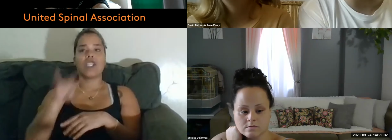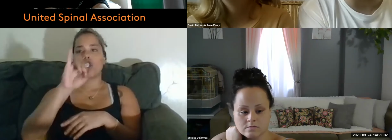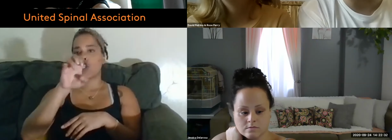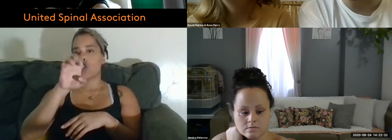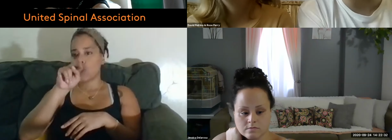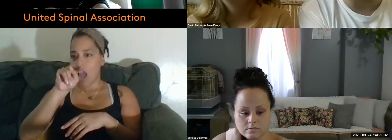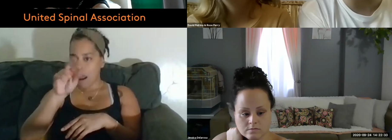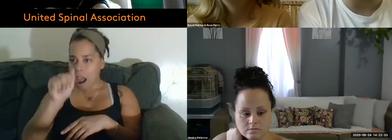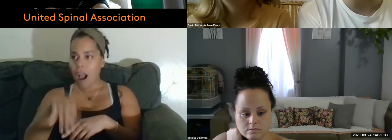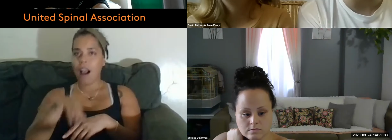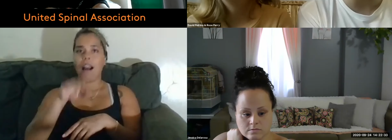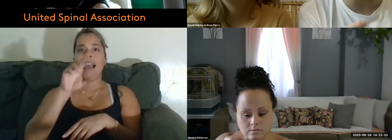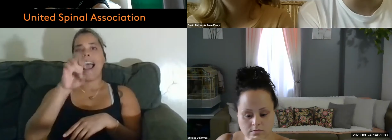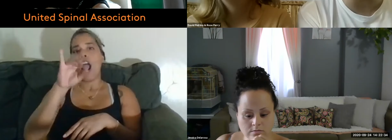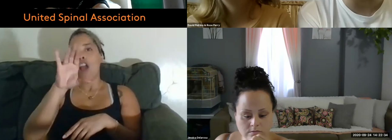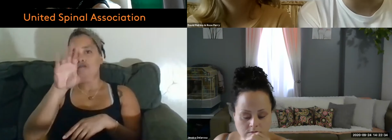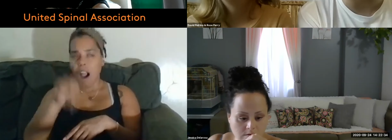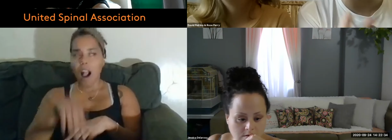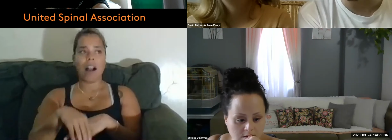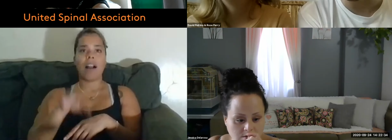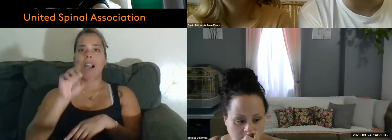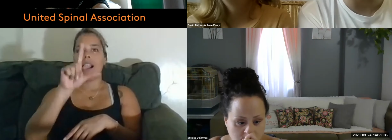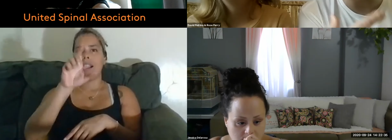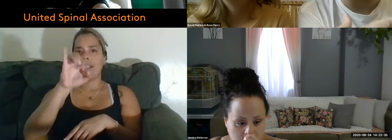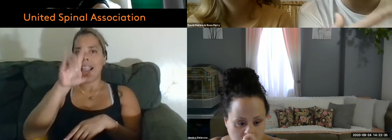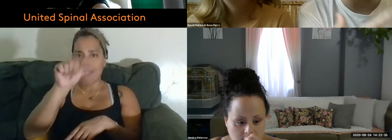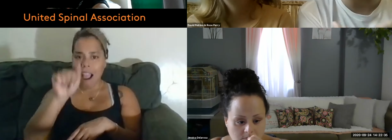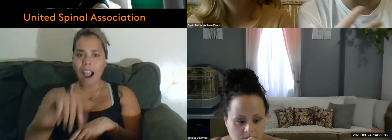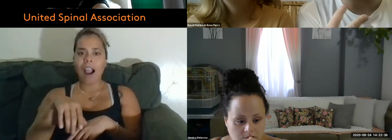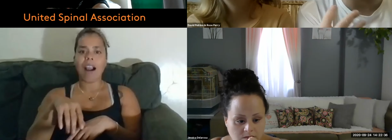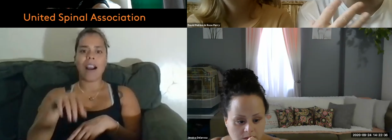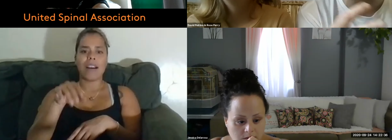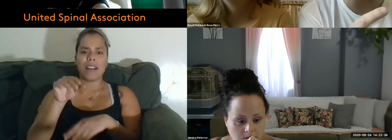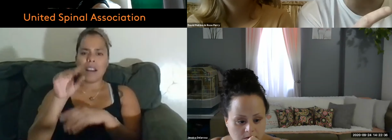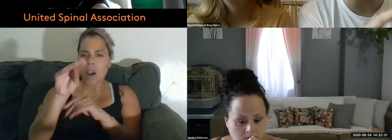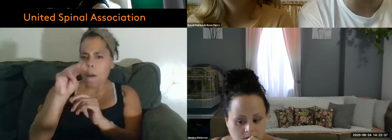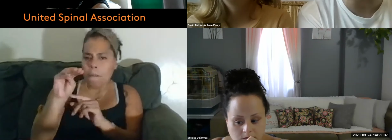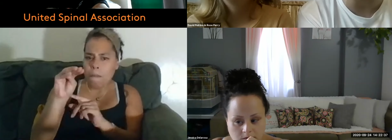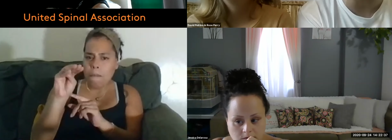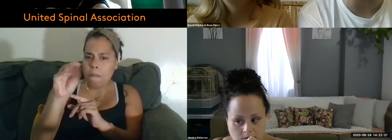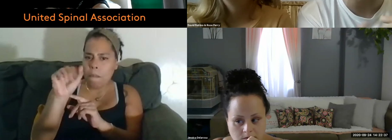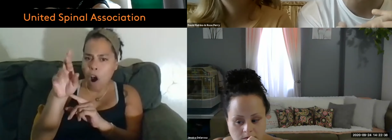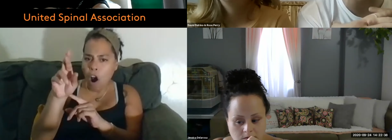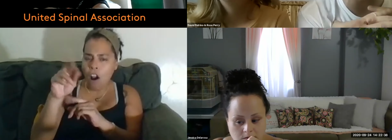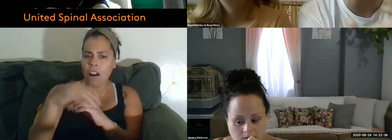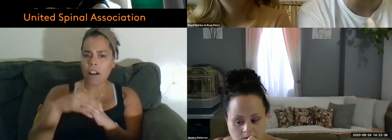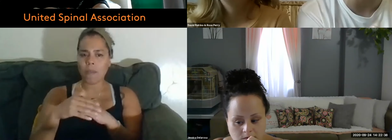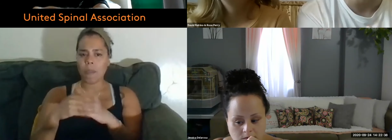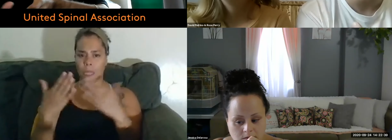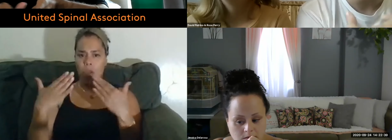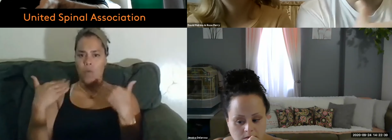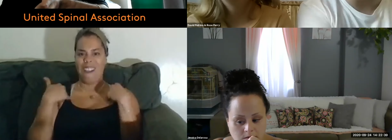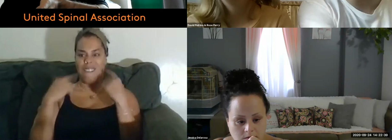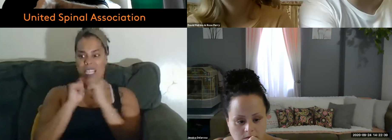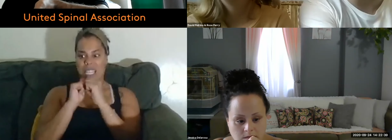Layla and Erica and Mar, and you know, we had this team of people who